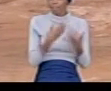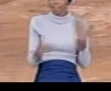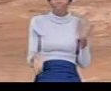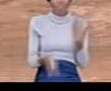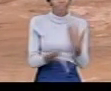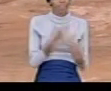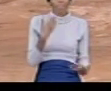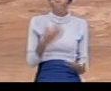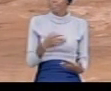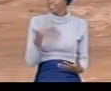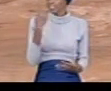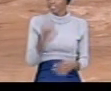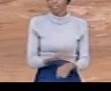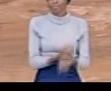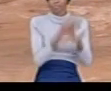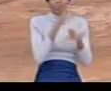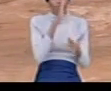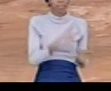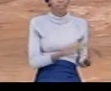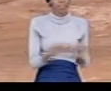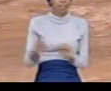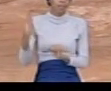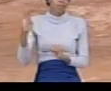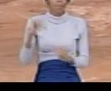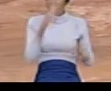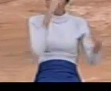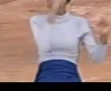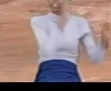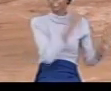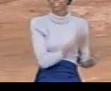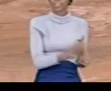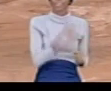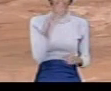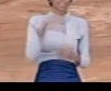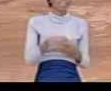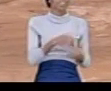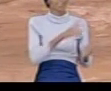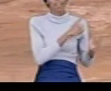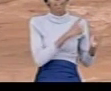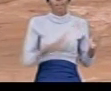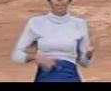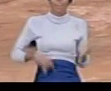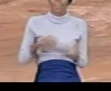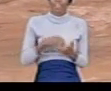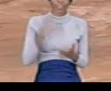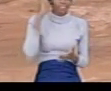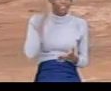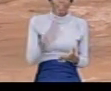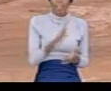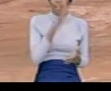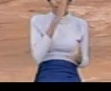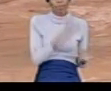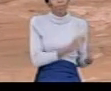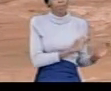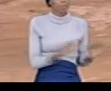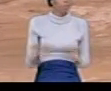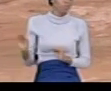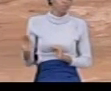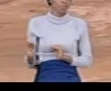says, mountain be thou removed, by faith in the Lord, it shall